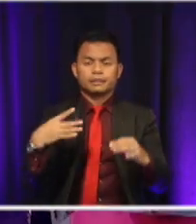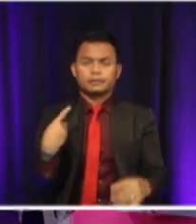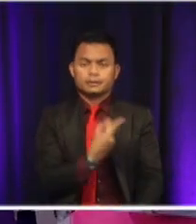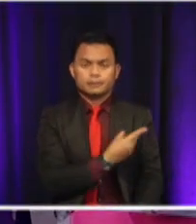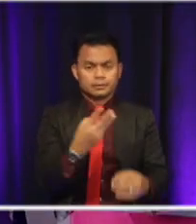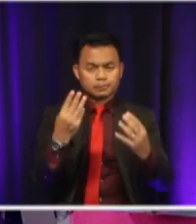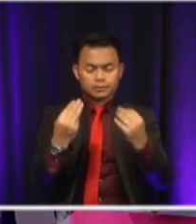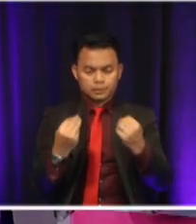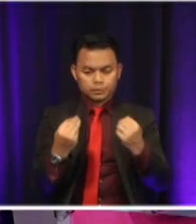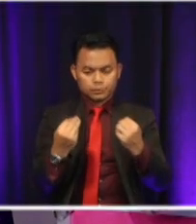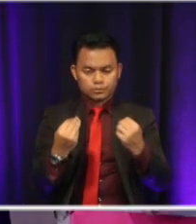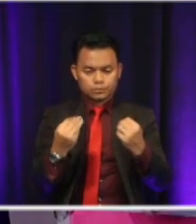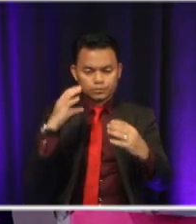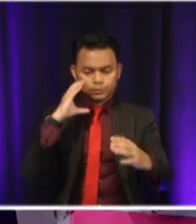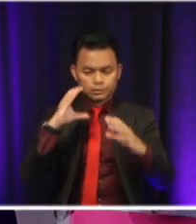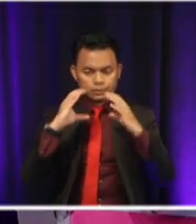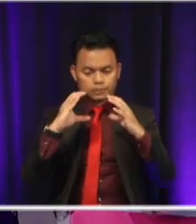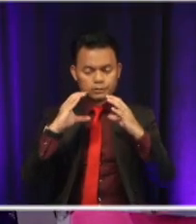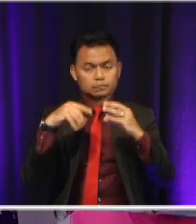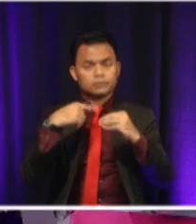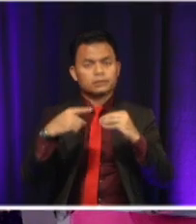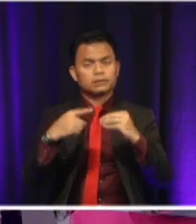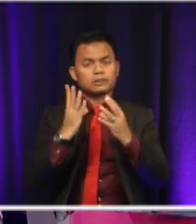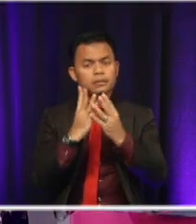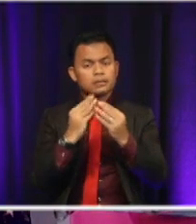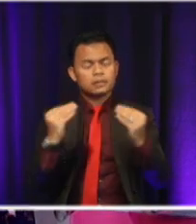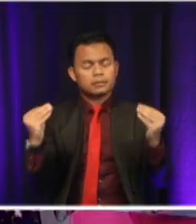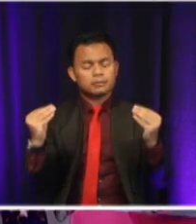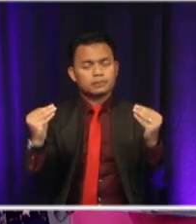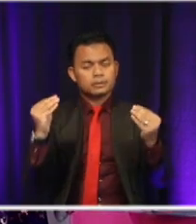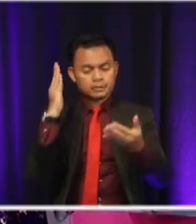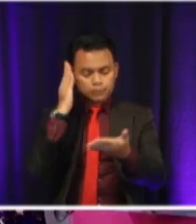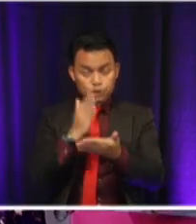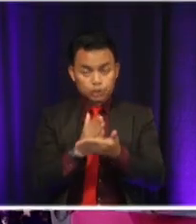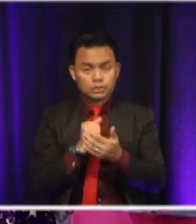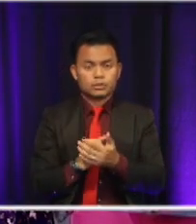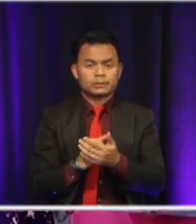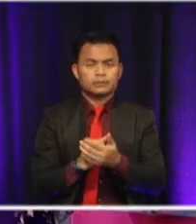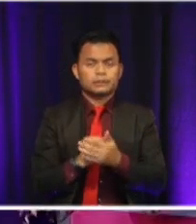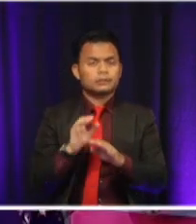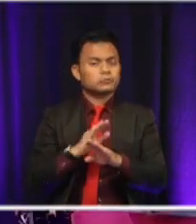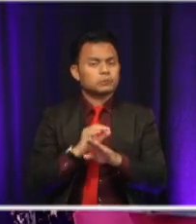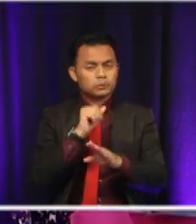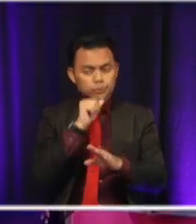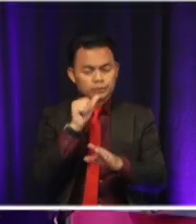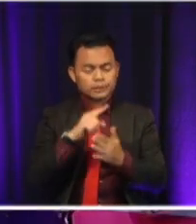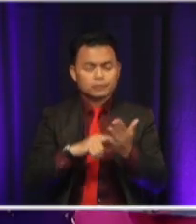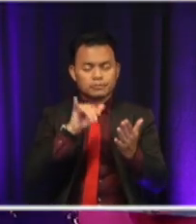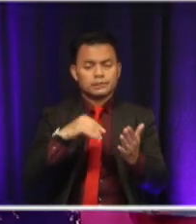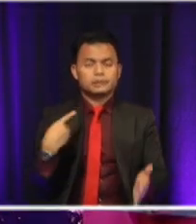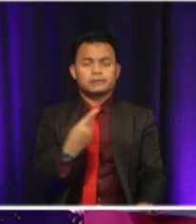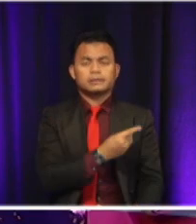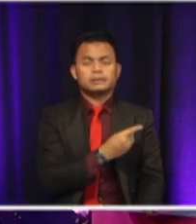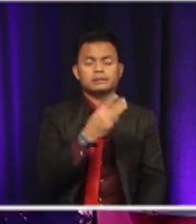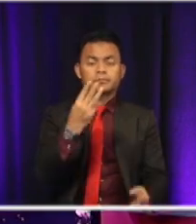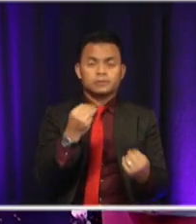the ending of the short story, it has nothing to do with the passage, then technically